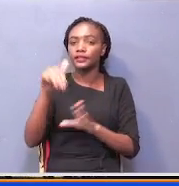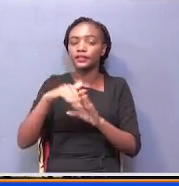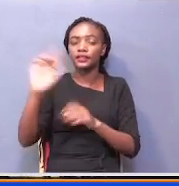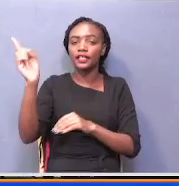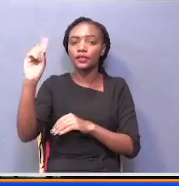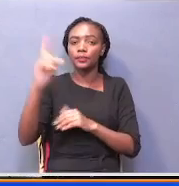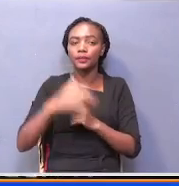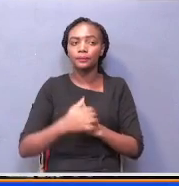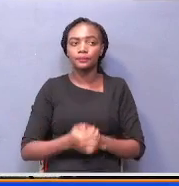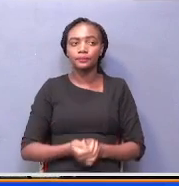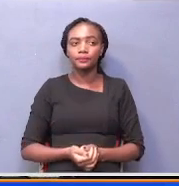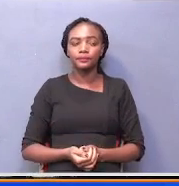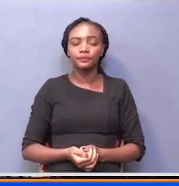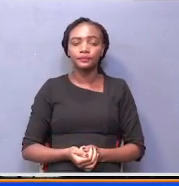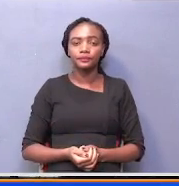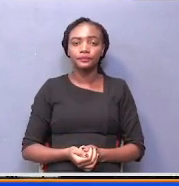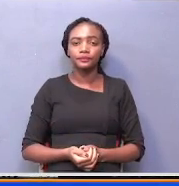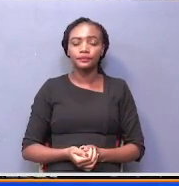capital.